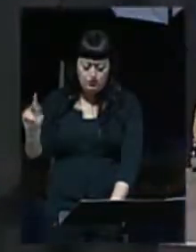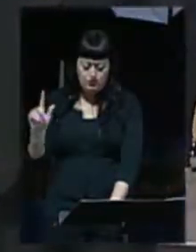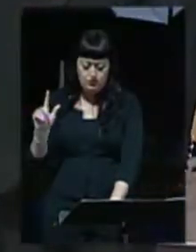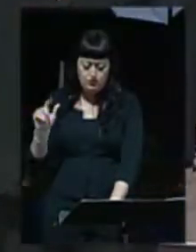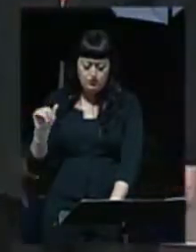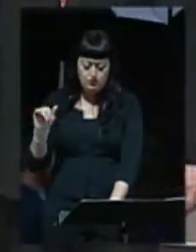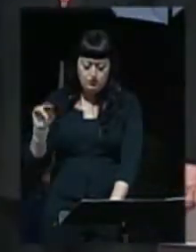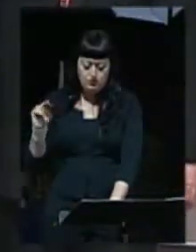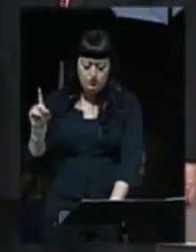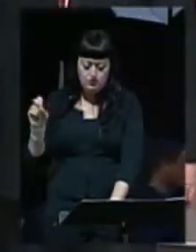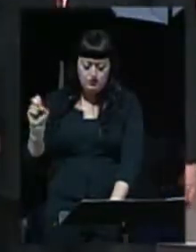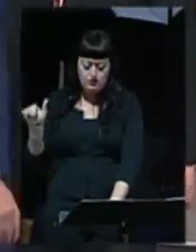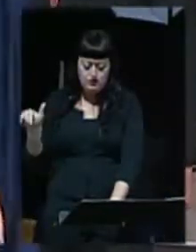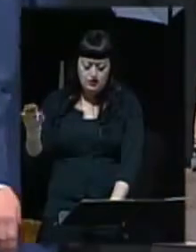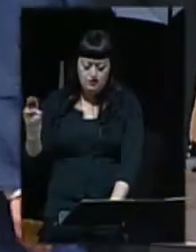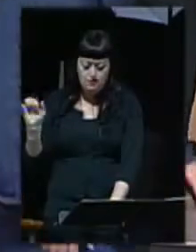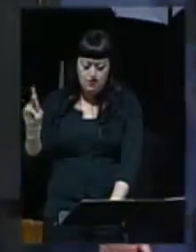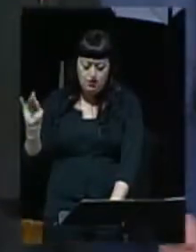Lindsay Markle.